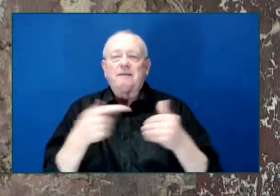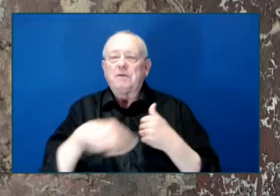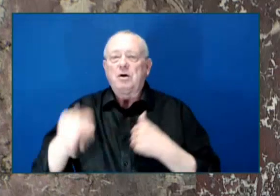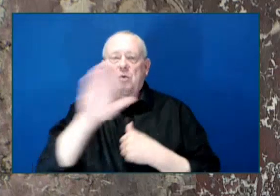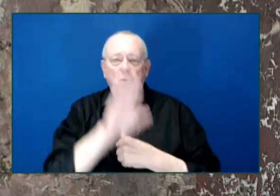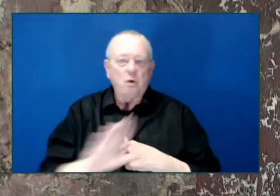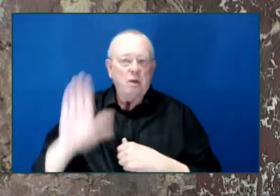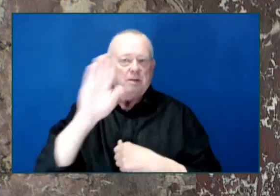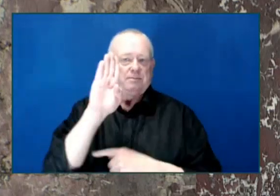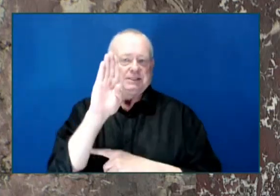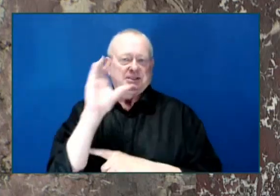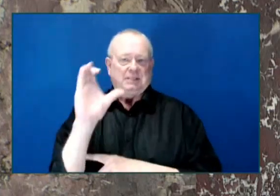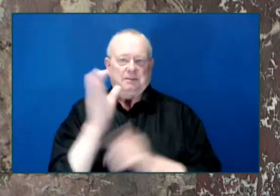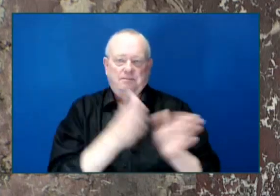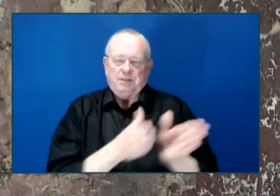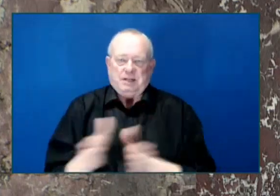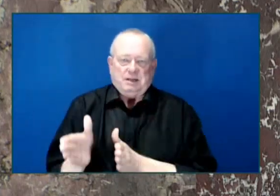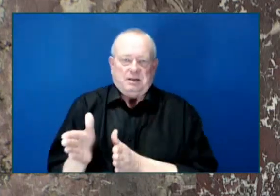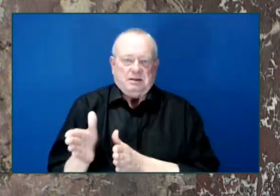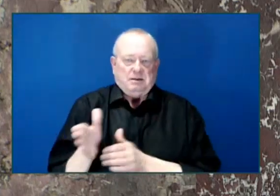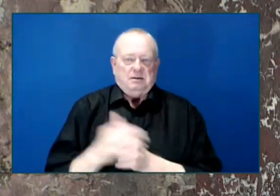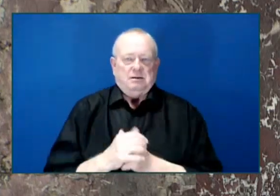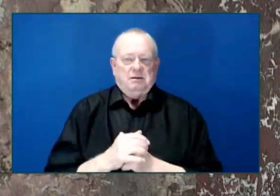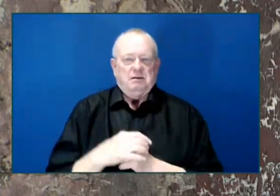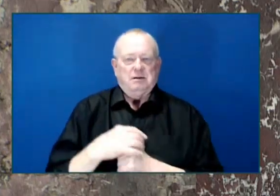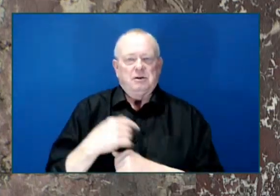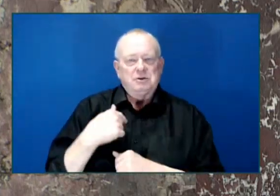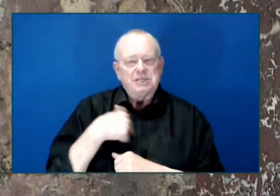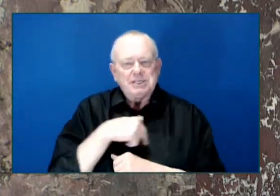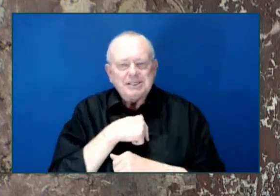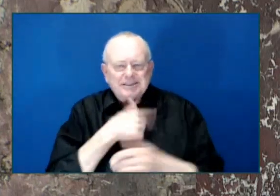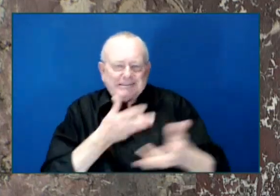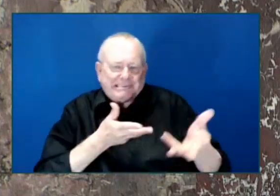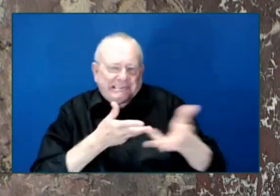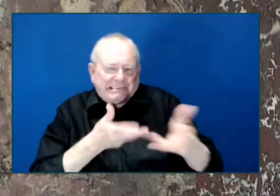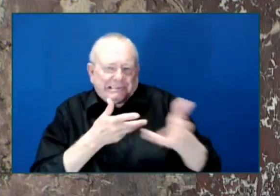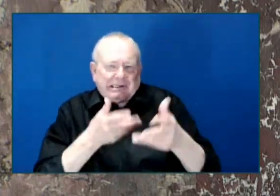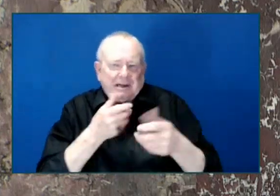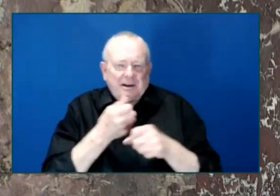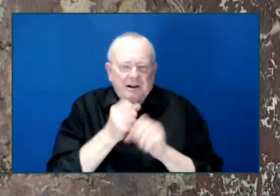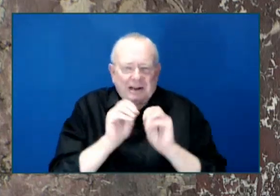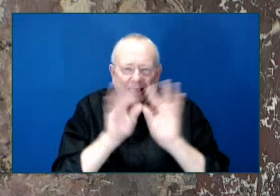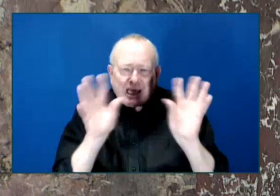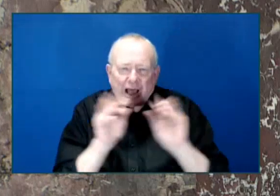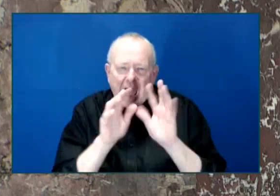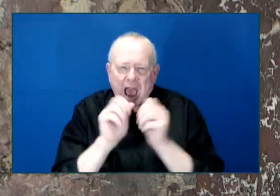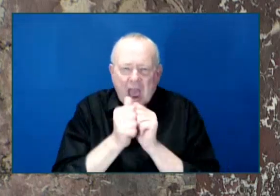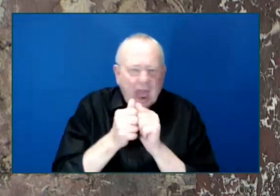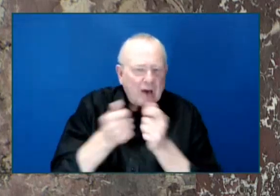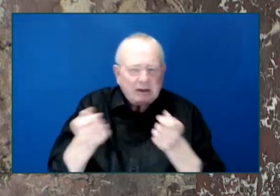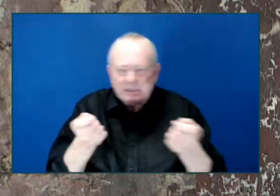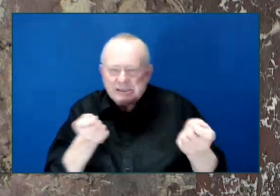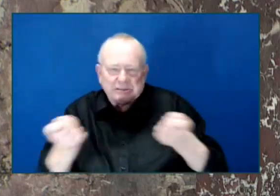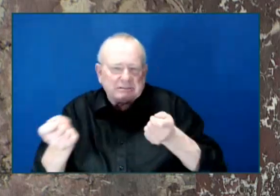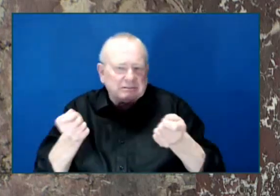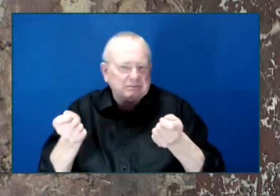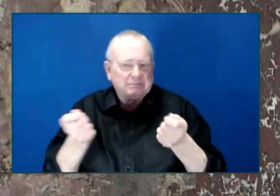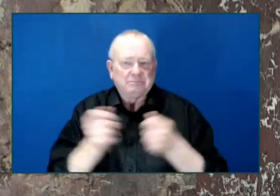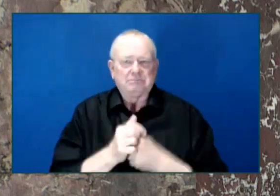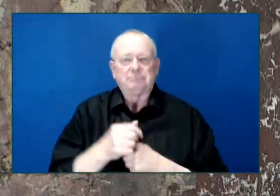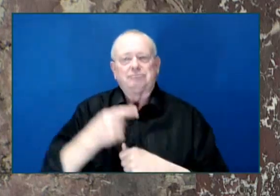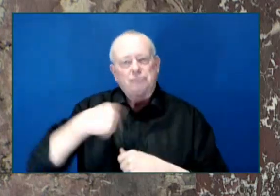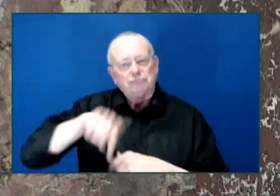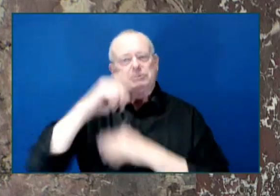Nations Leadership Council to clarify that. We believe we have obligations to these individual nations to have those discussions, and we hope we can clear all of this